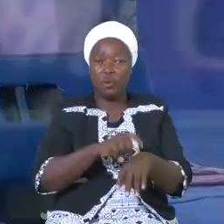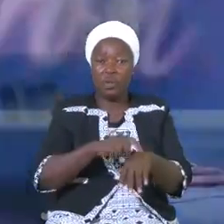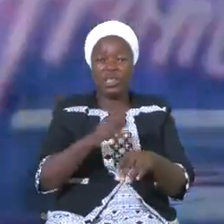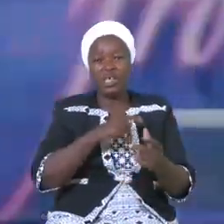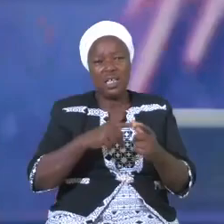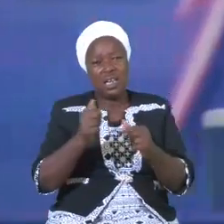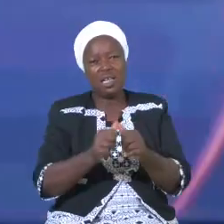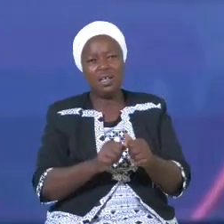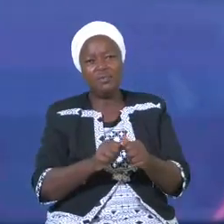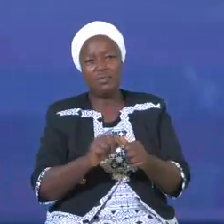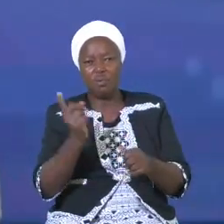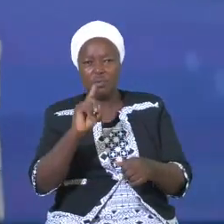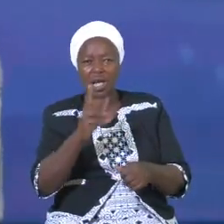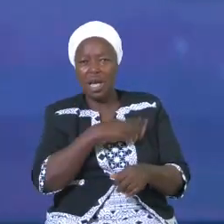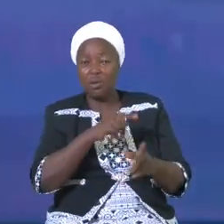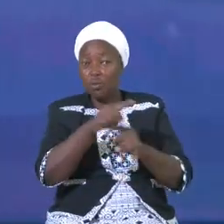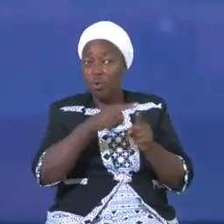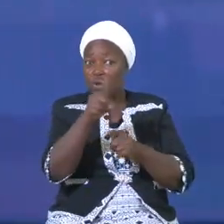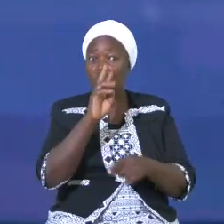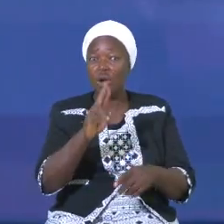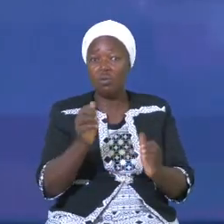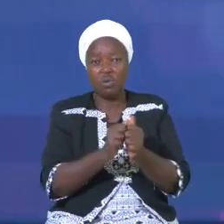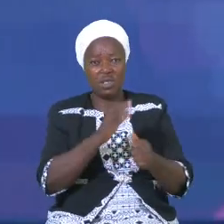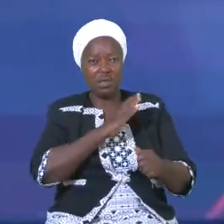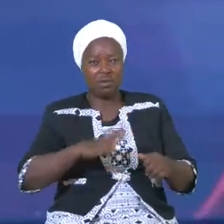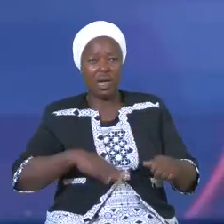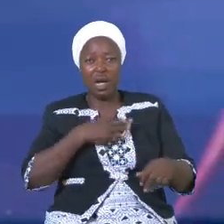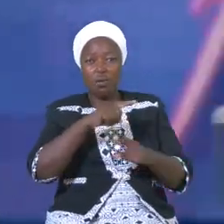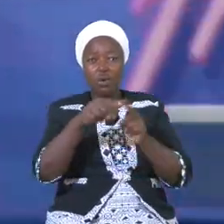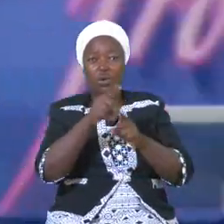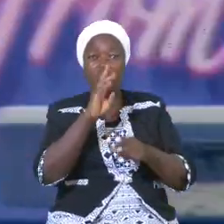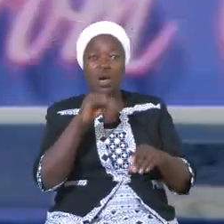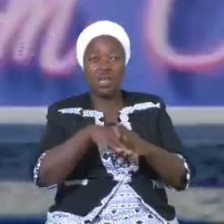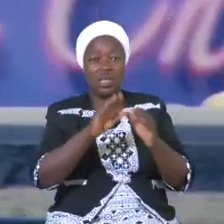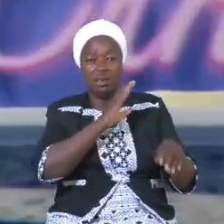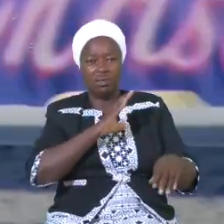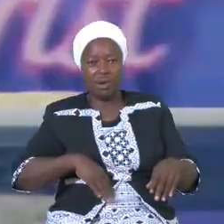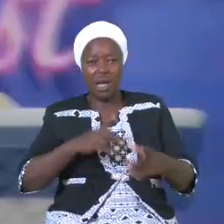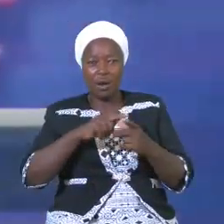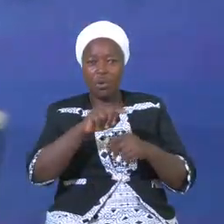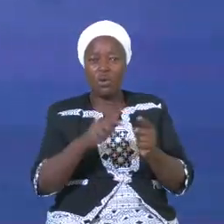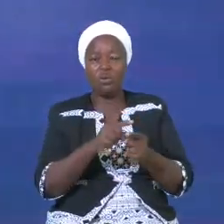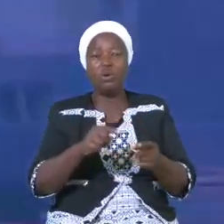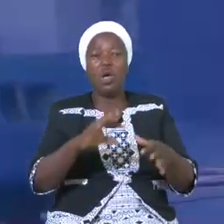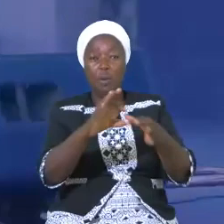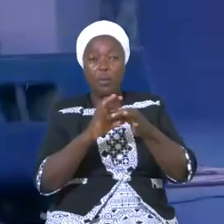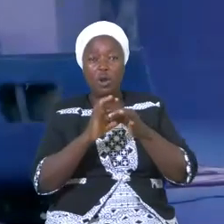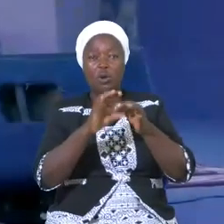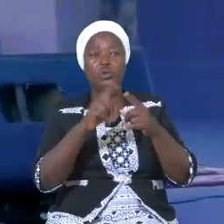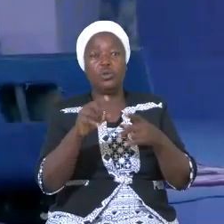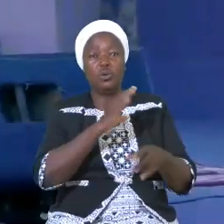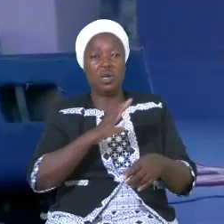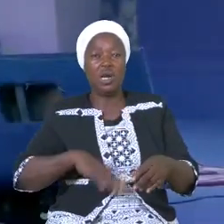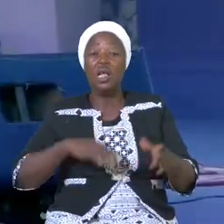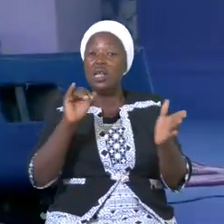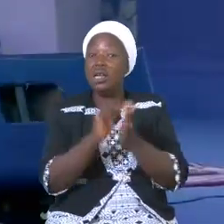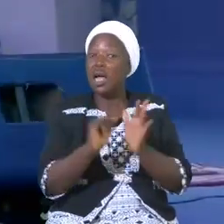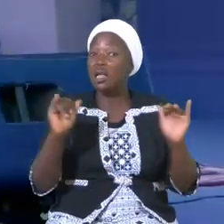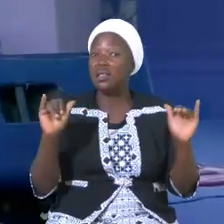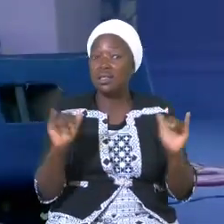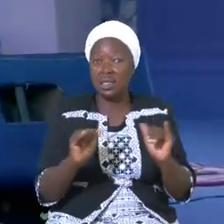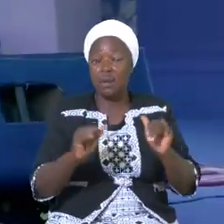when you are with christ and when you are in christ and when you belong to christ that same